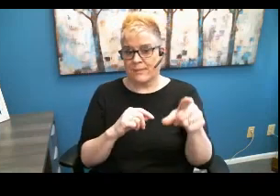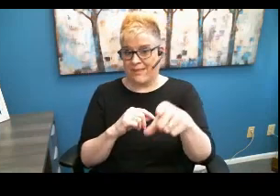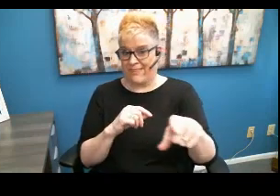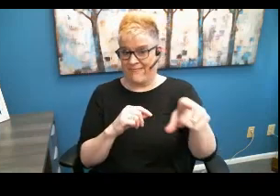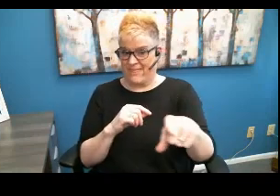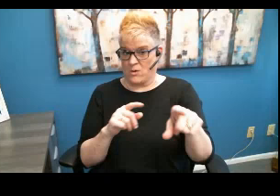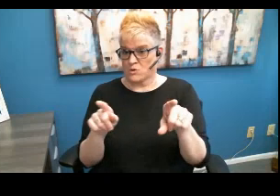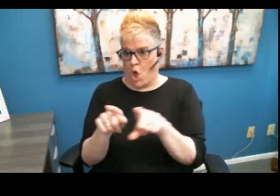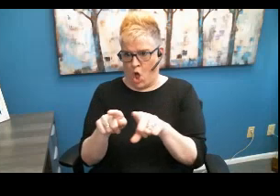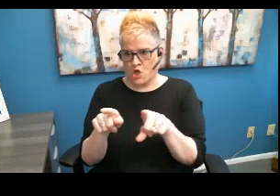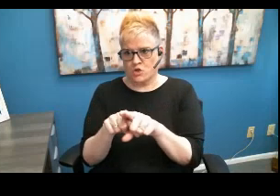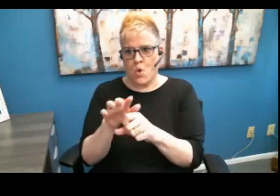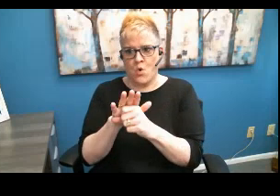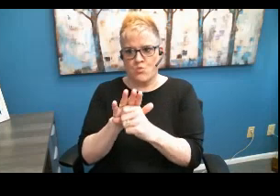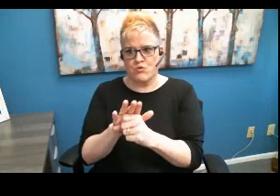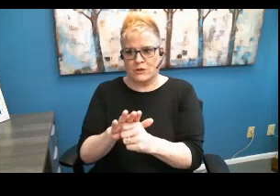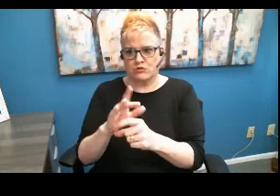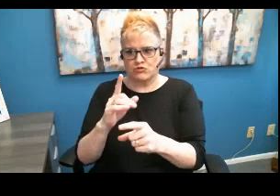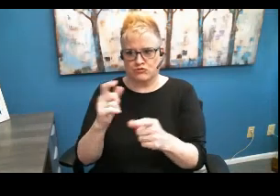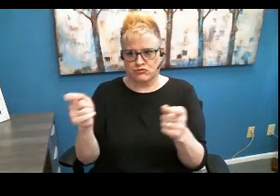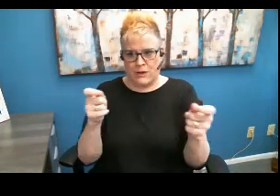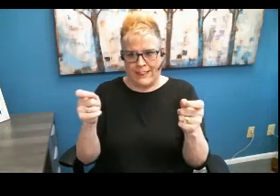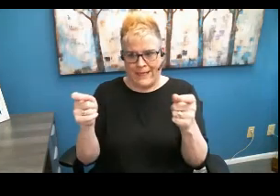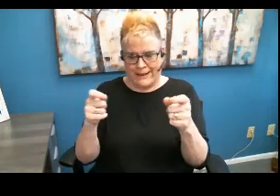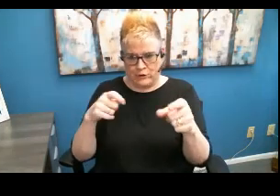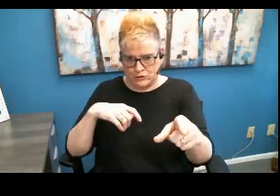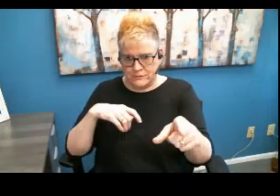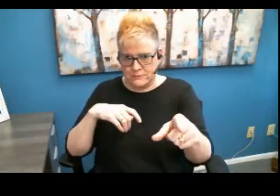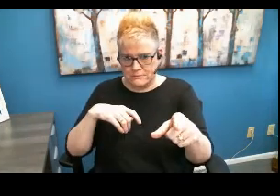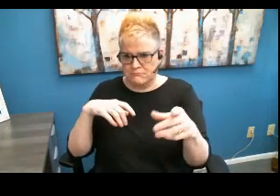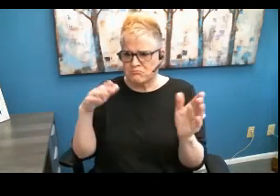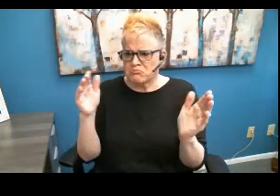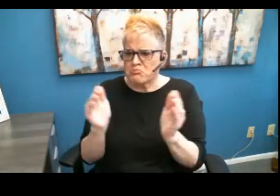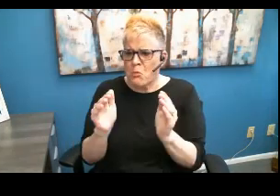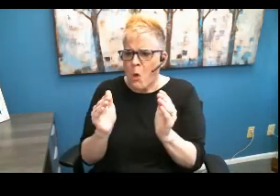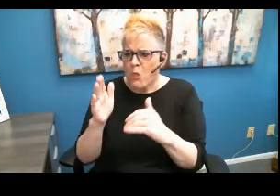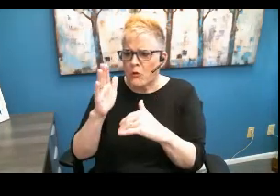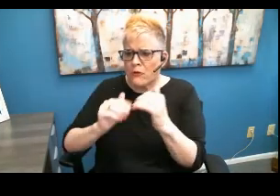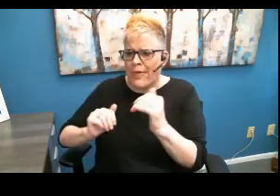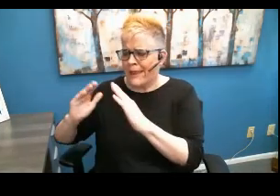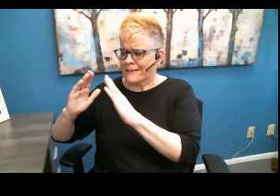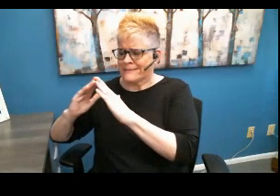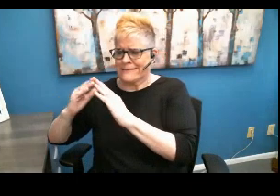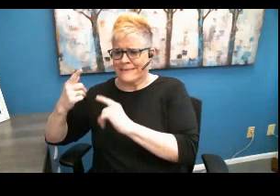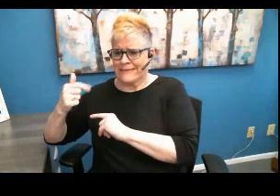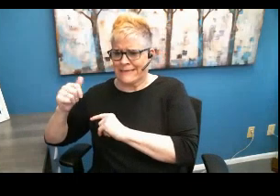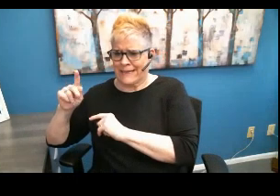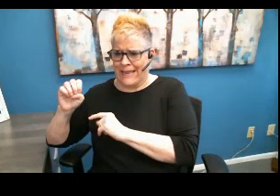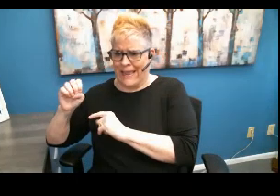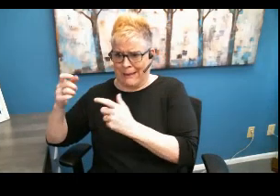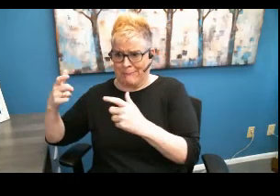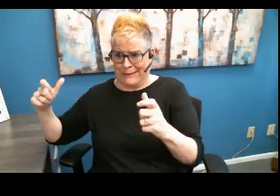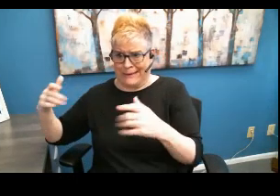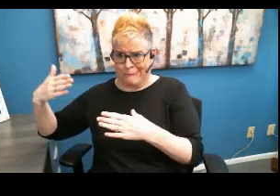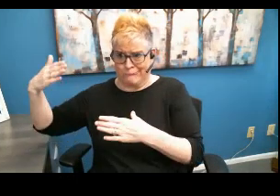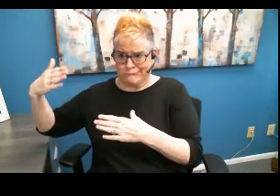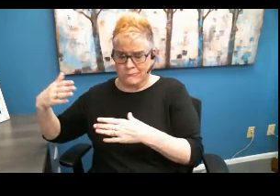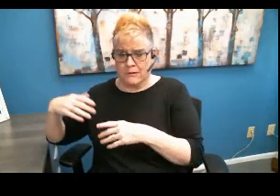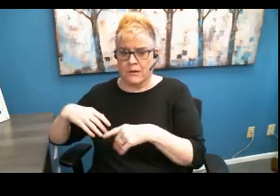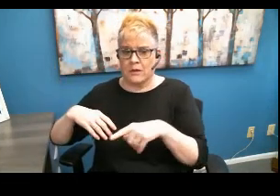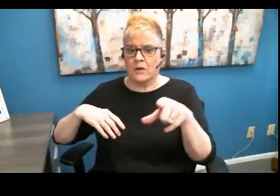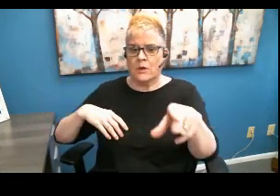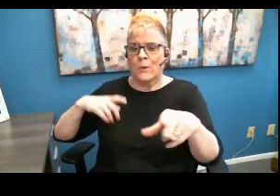regulating stations here. These are certainly a lot smaller than the city gate station diagram that I showed. You may notice